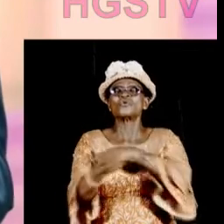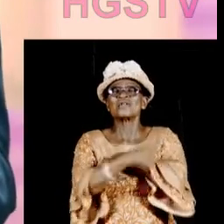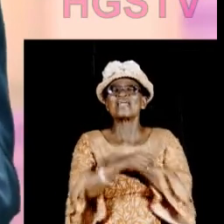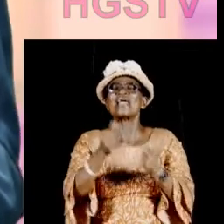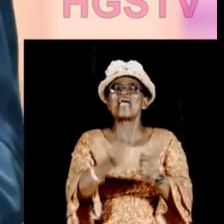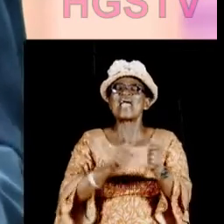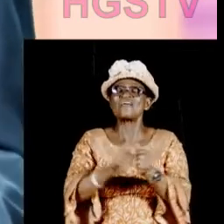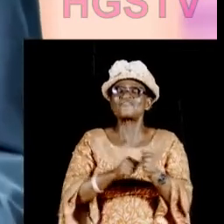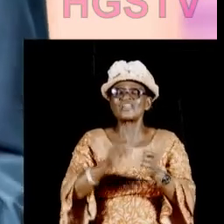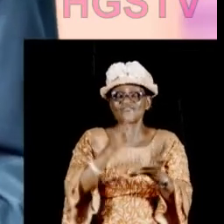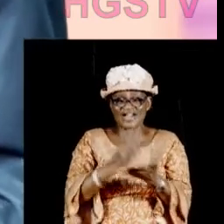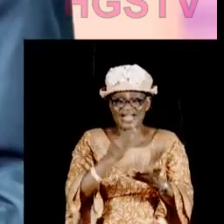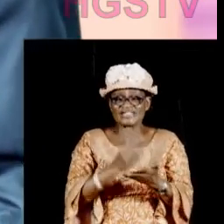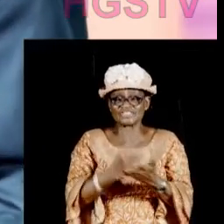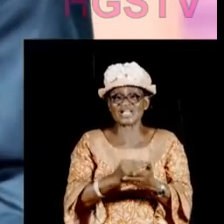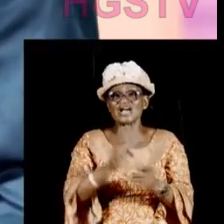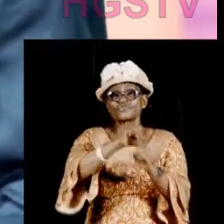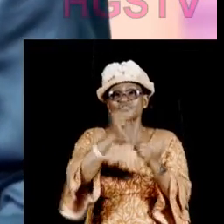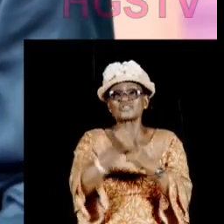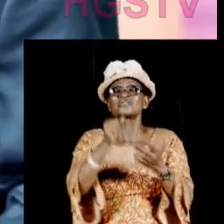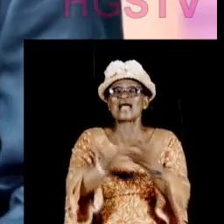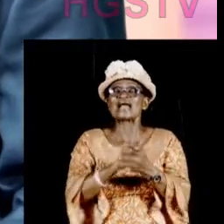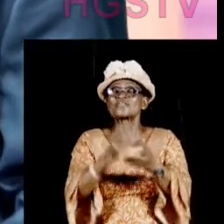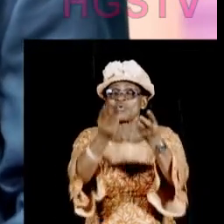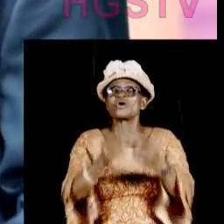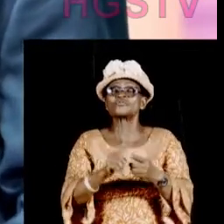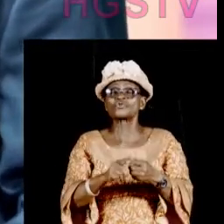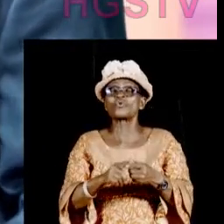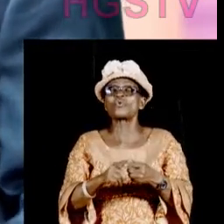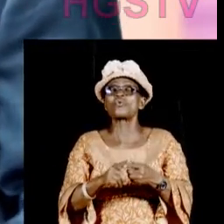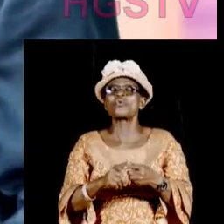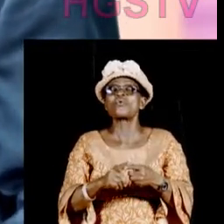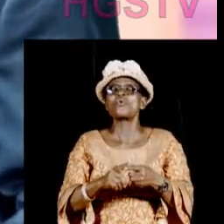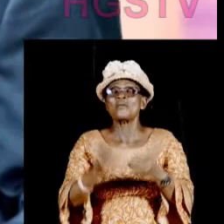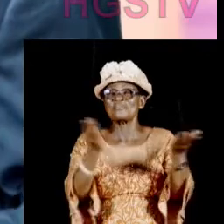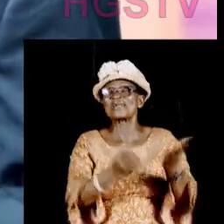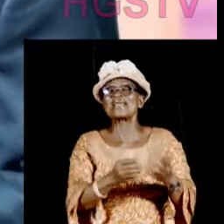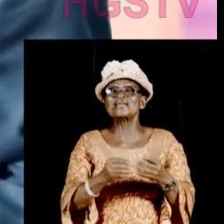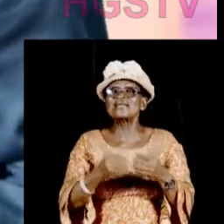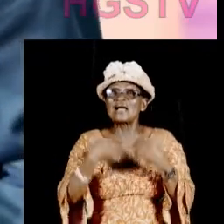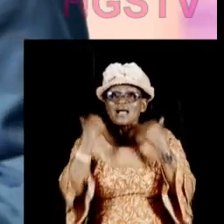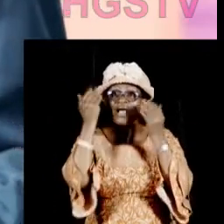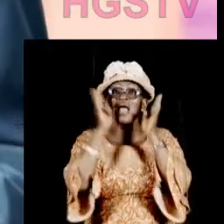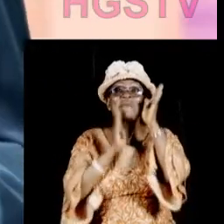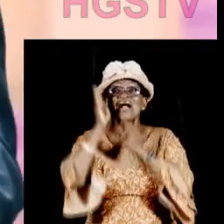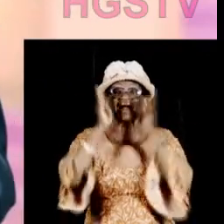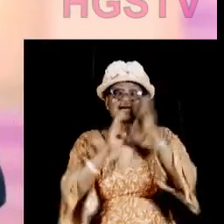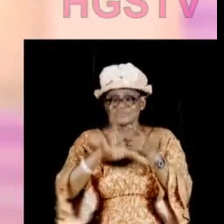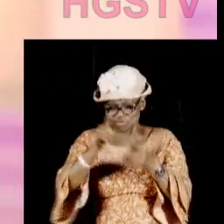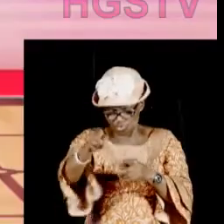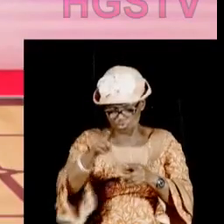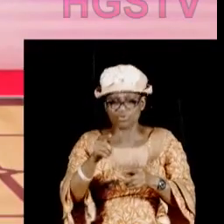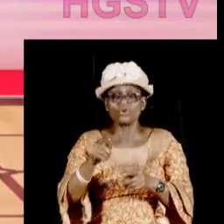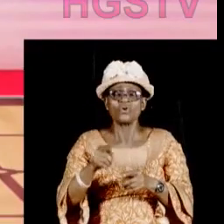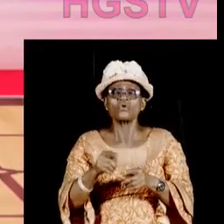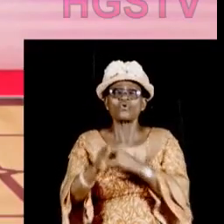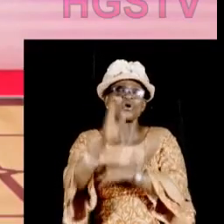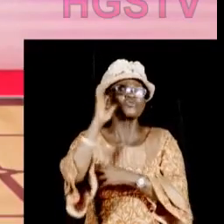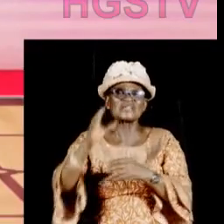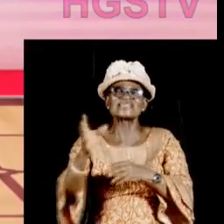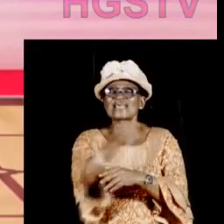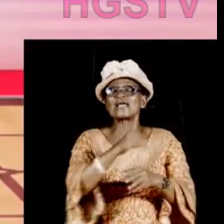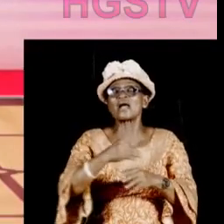that want to cause you an embarrassment, God will intervene and embarrass that situation in Jesus' name. Amen. So Jesus was not